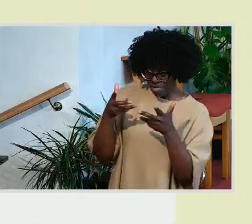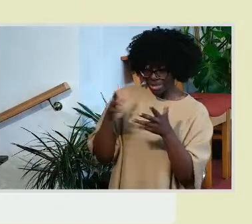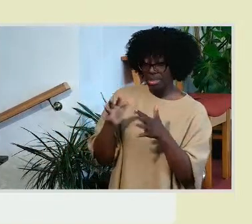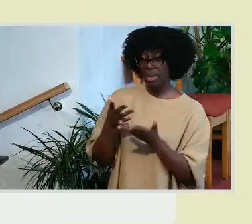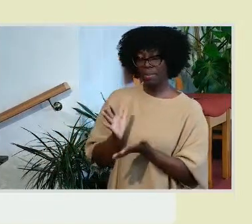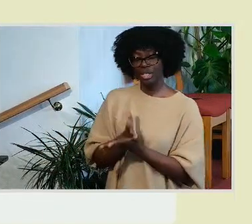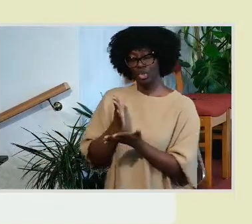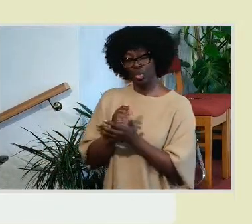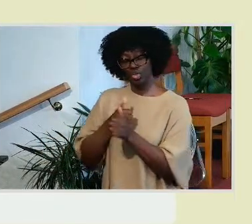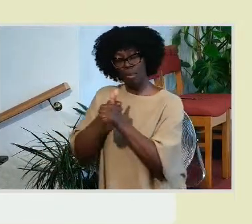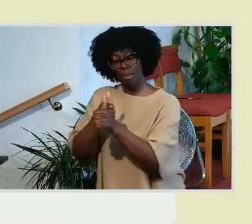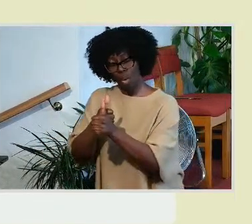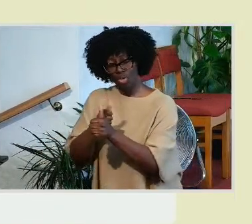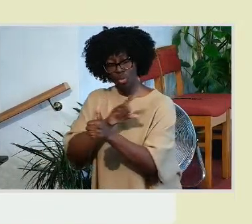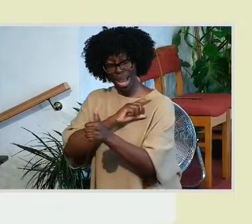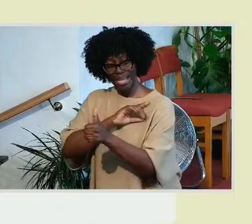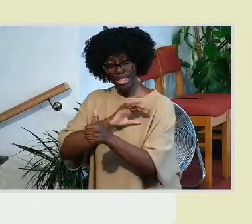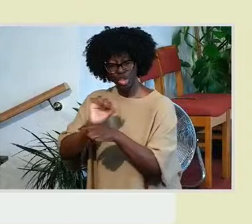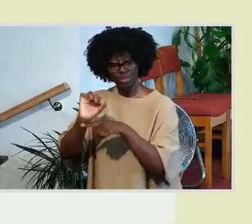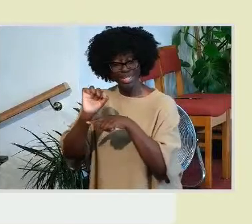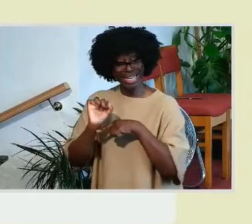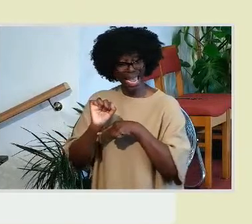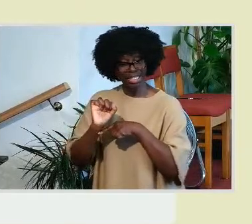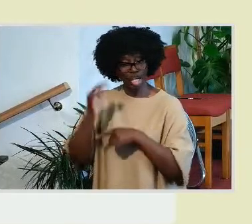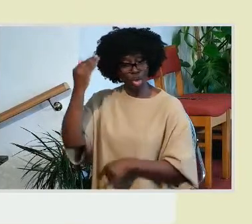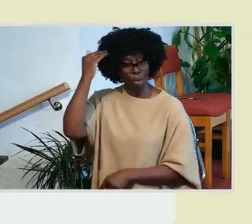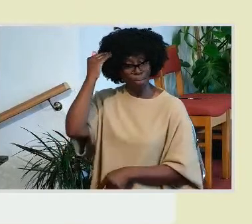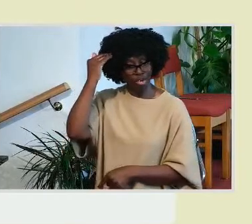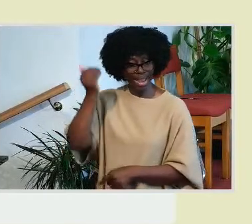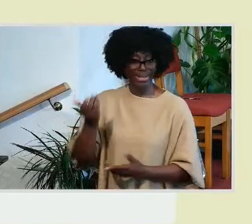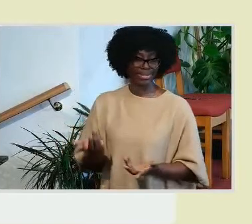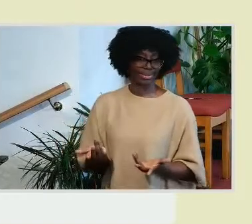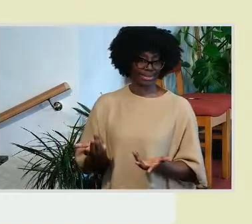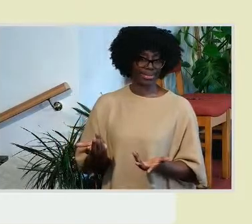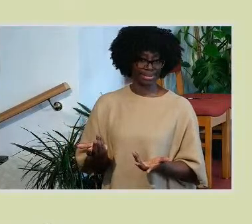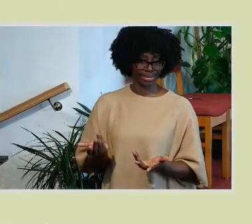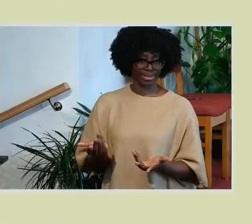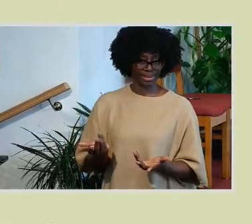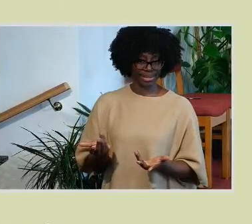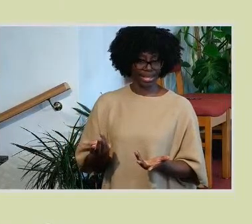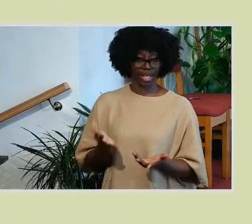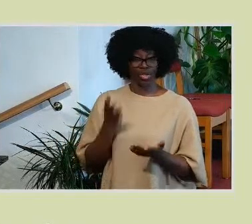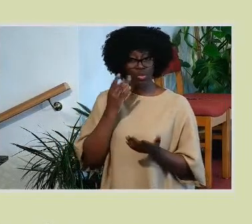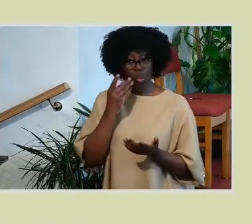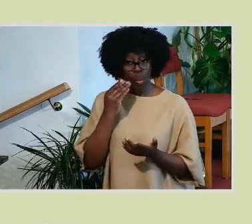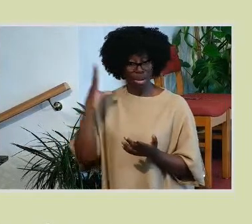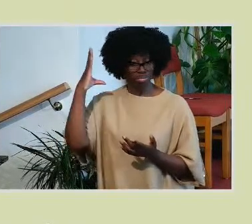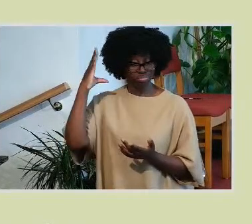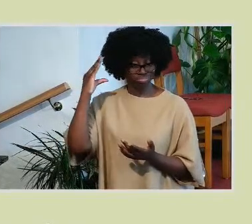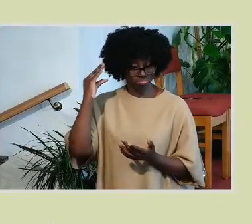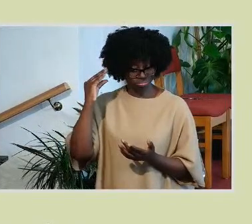that. To protect your brain, and so that you can engage with all the other things going on in your life.